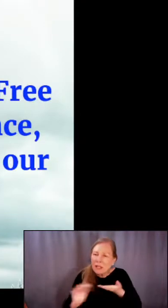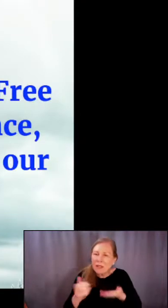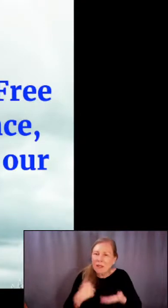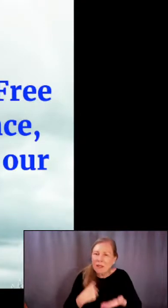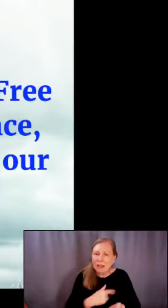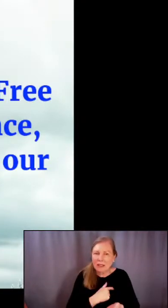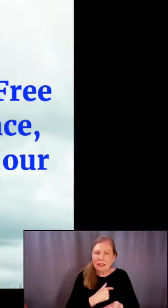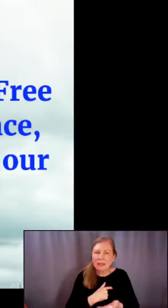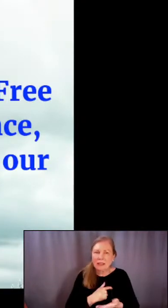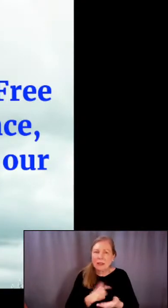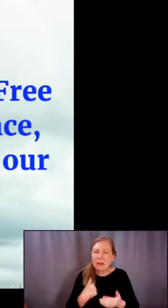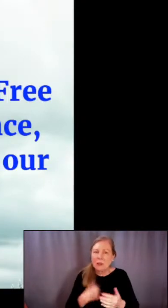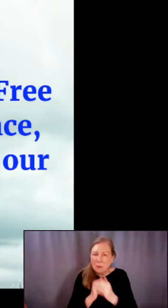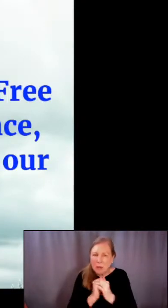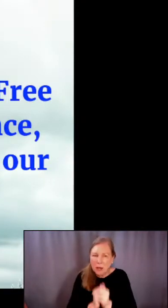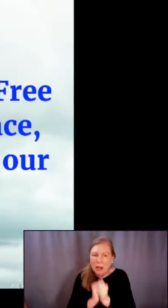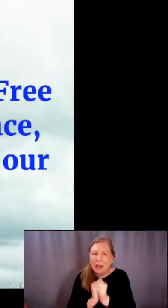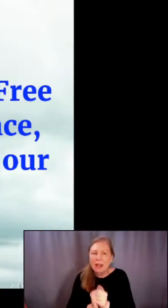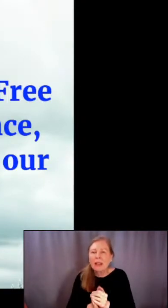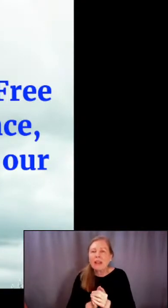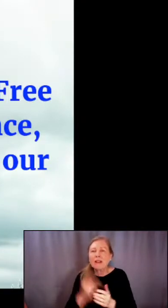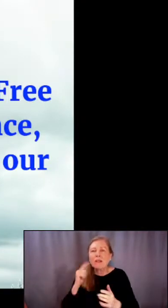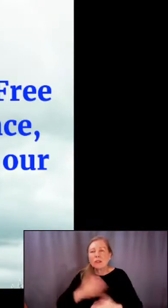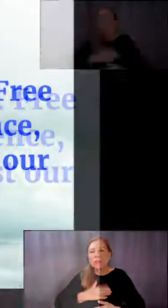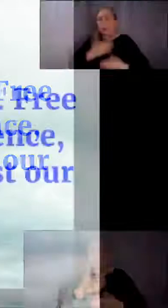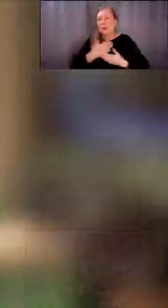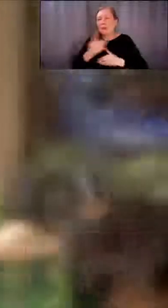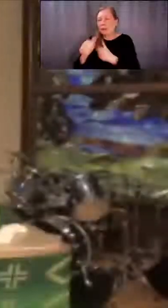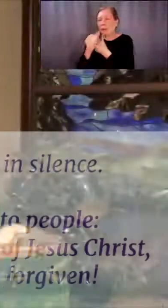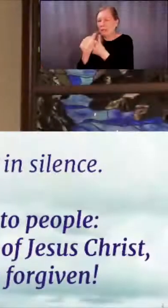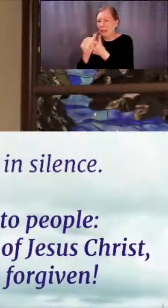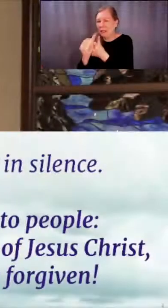Jesus Christ, our Lord. Amen.